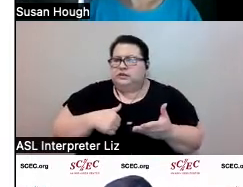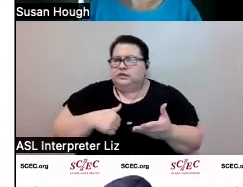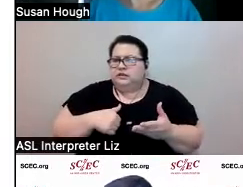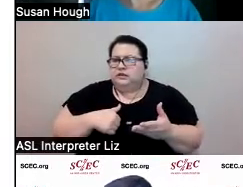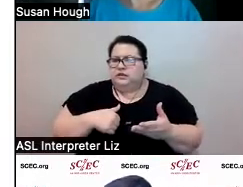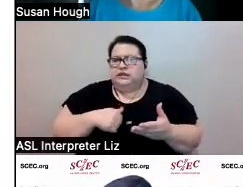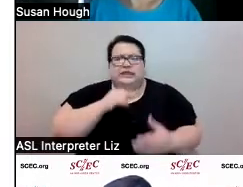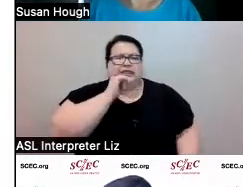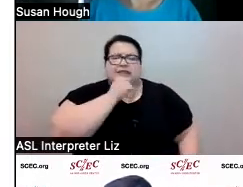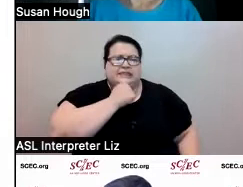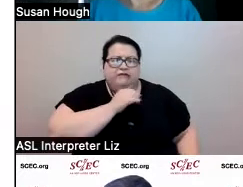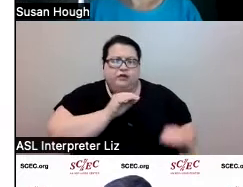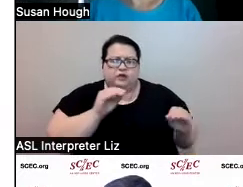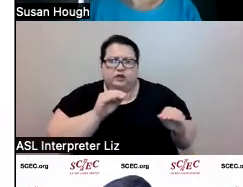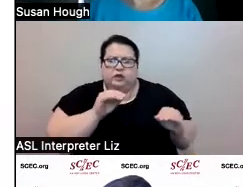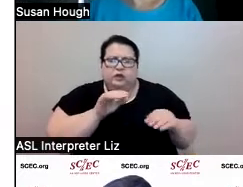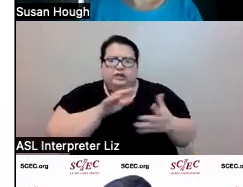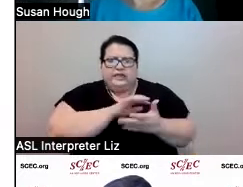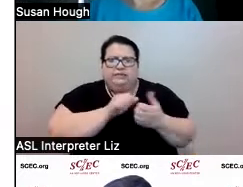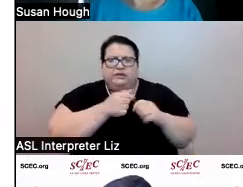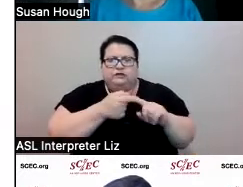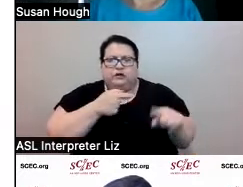didn't suffer any damage from the earthquake.